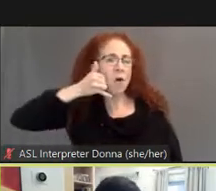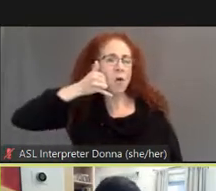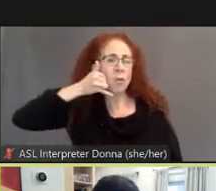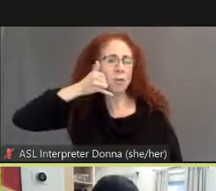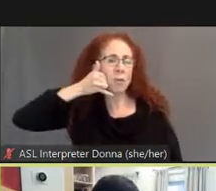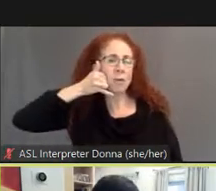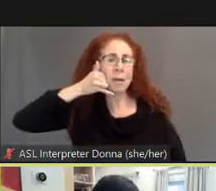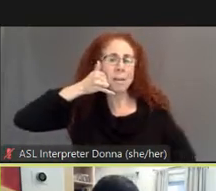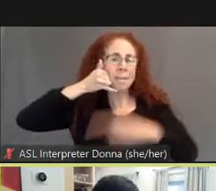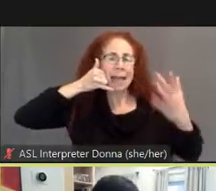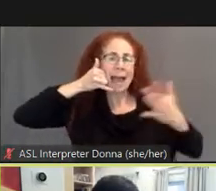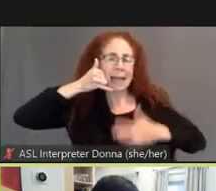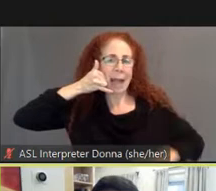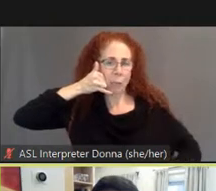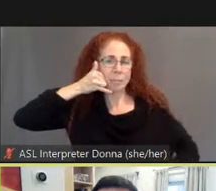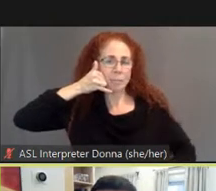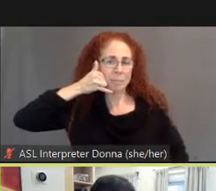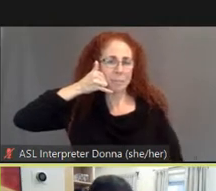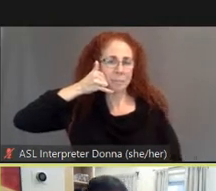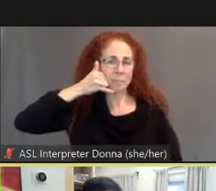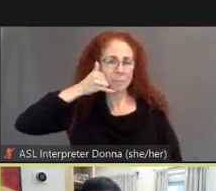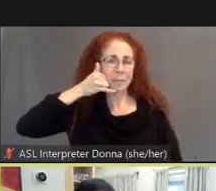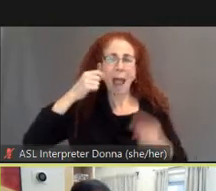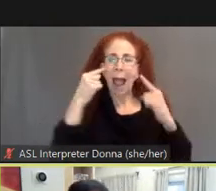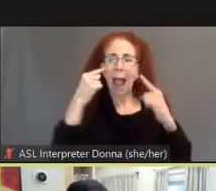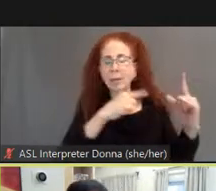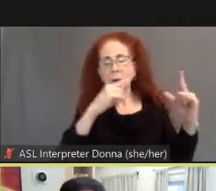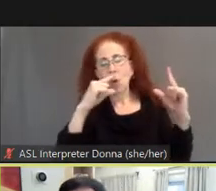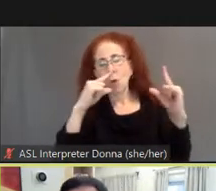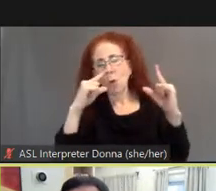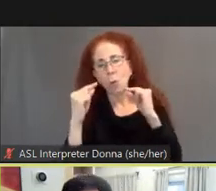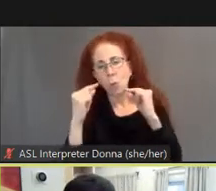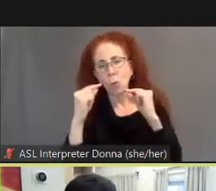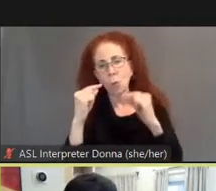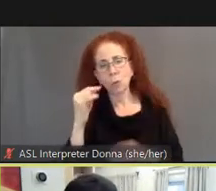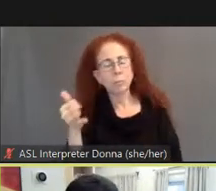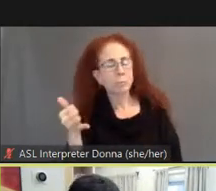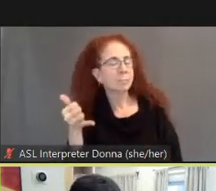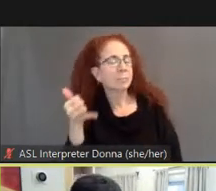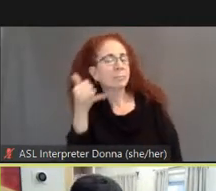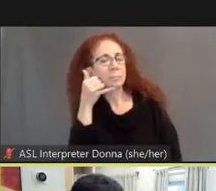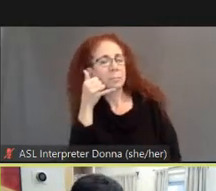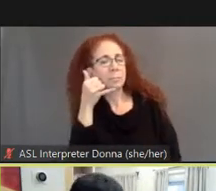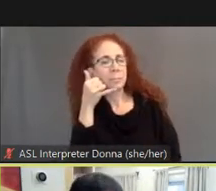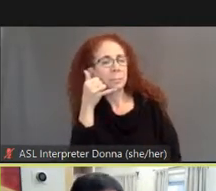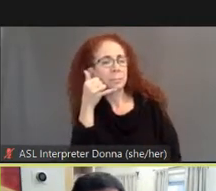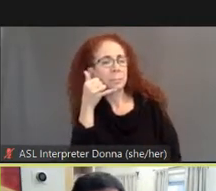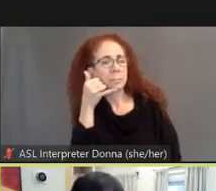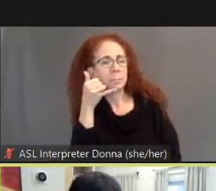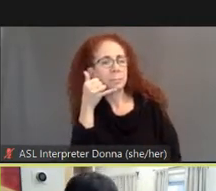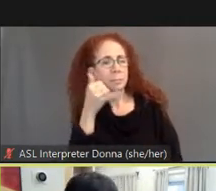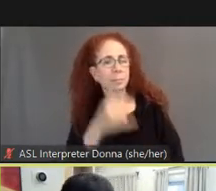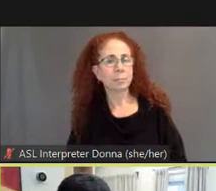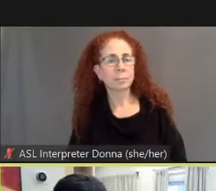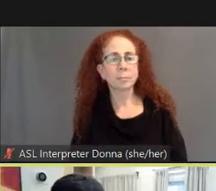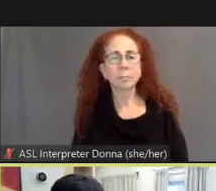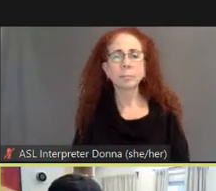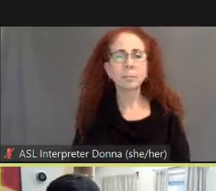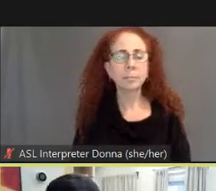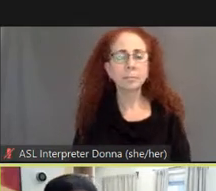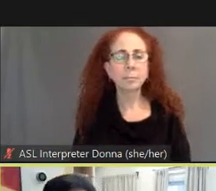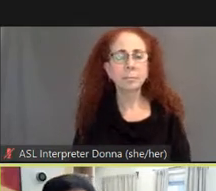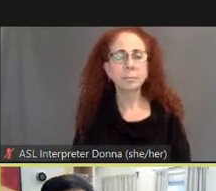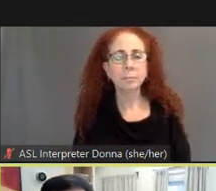simple black gown. Her eyes are closed as she presses the phone against her ear.